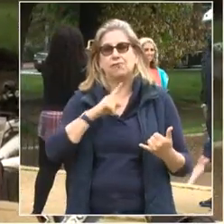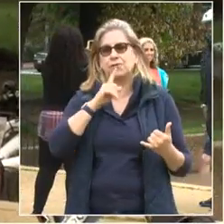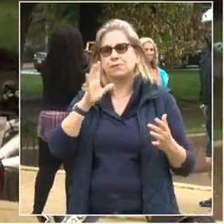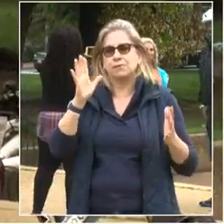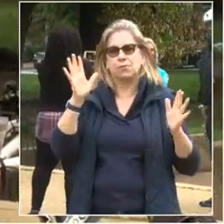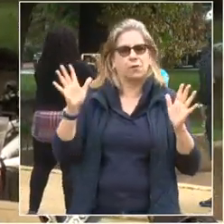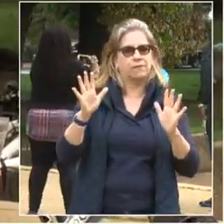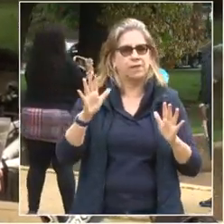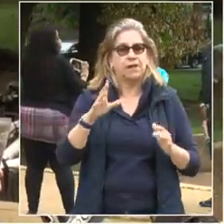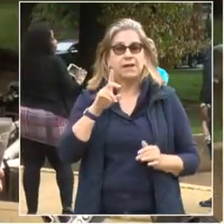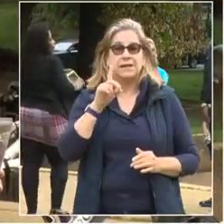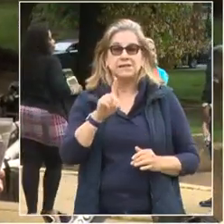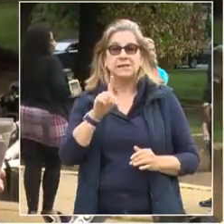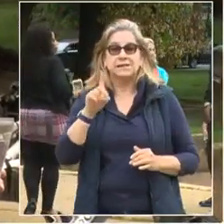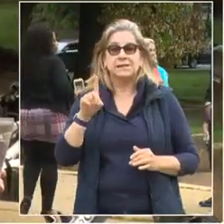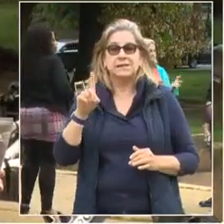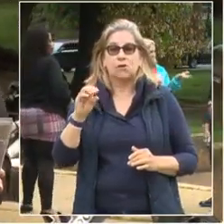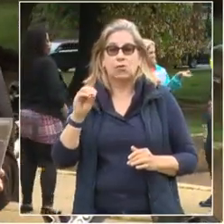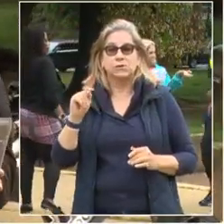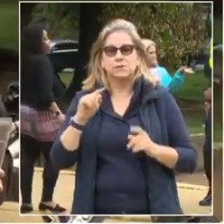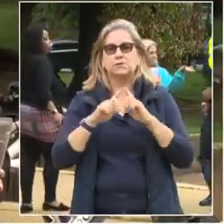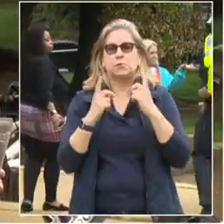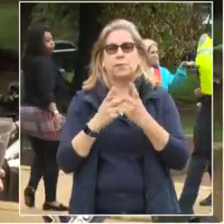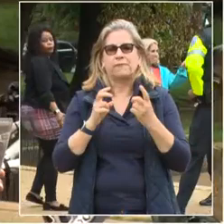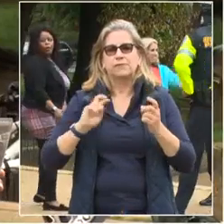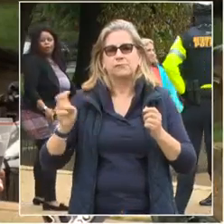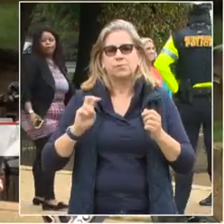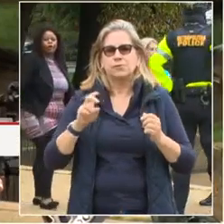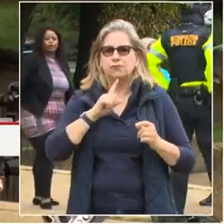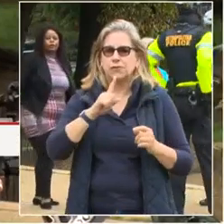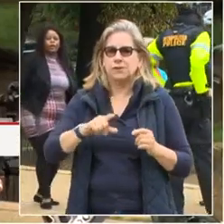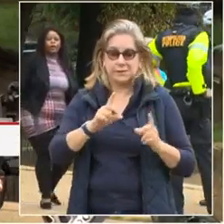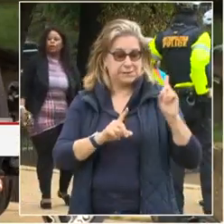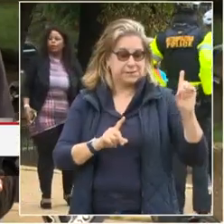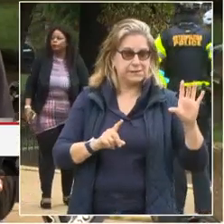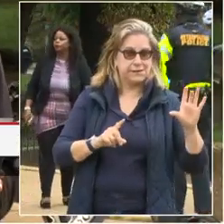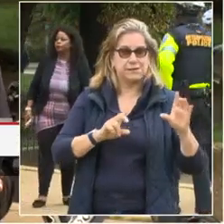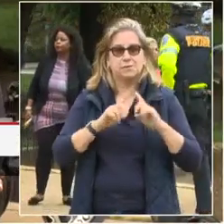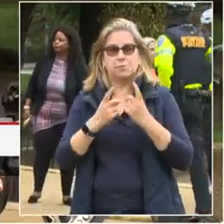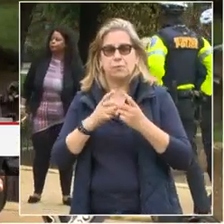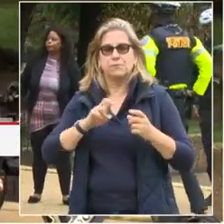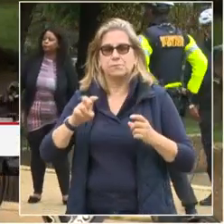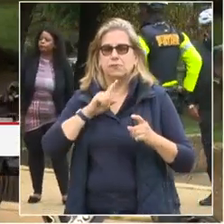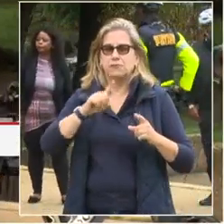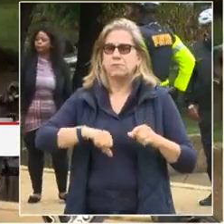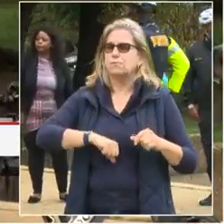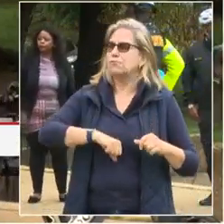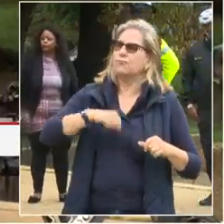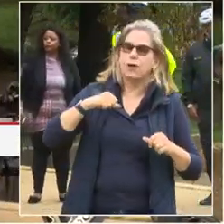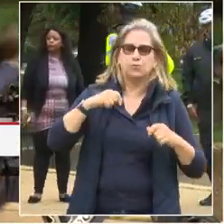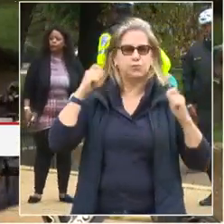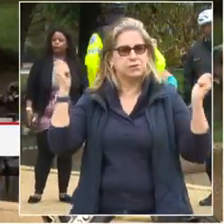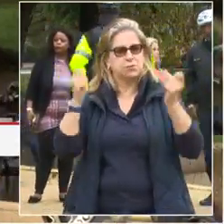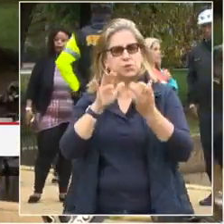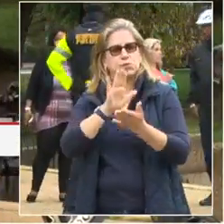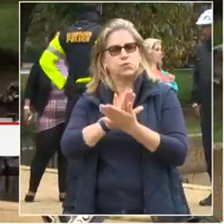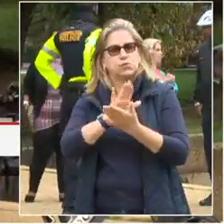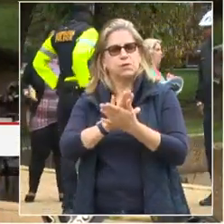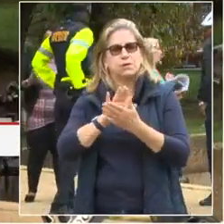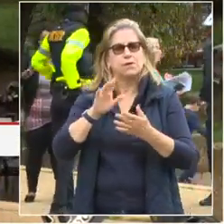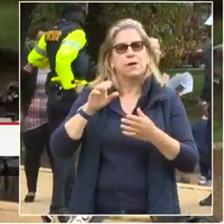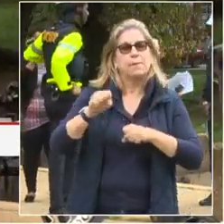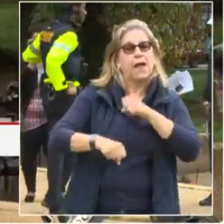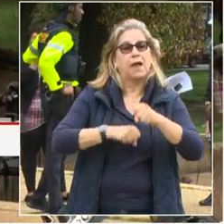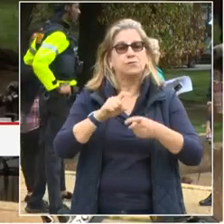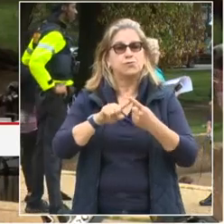proud of what we've been able to accomplish in encouraging our school communities to bike more here in Washington, D.C. Over 20